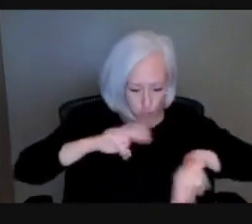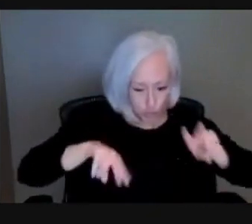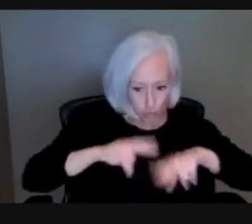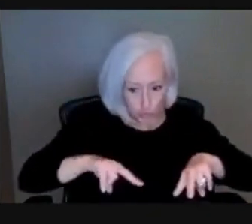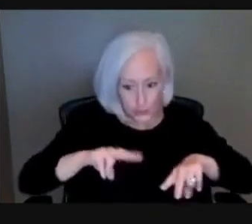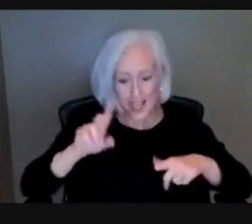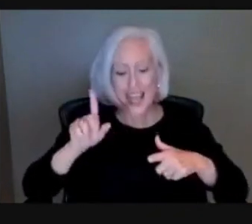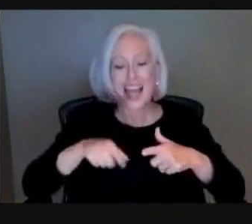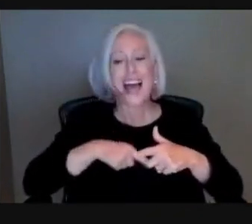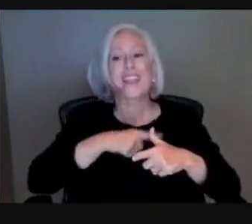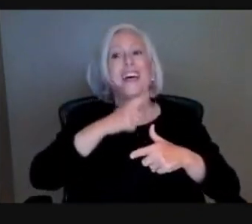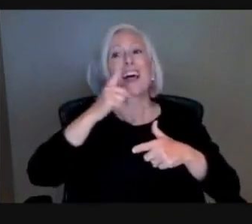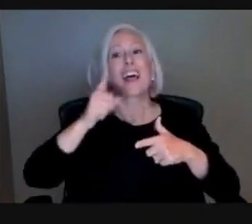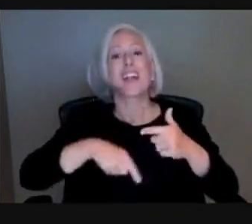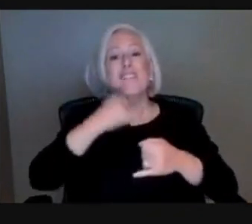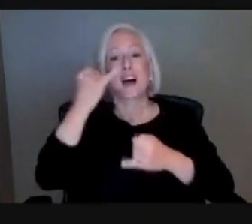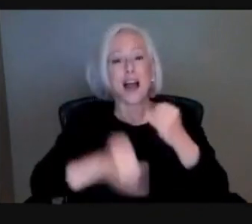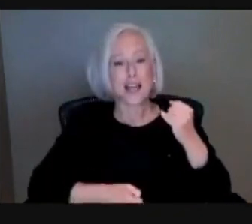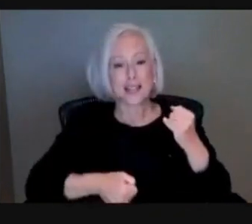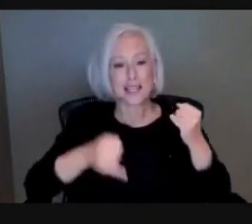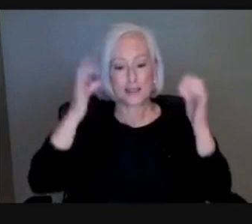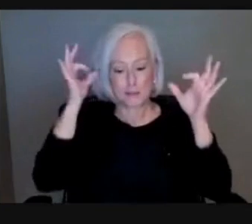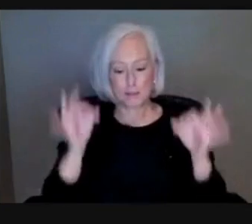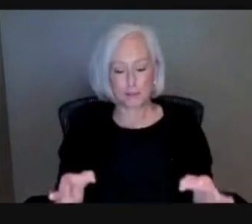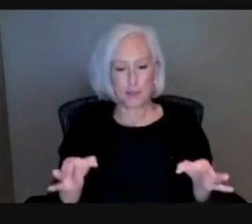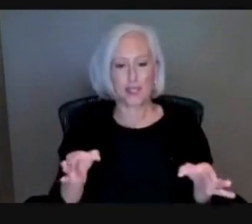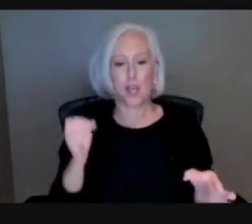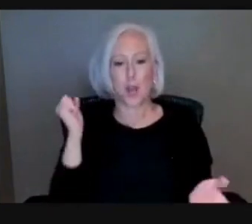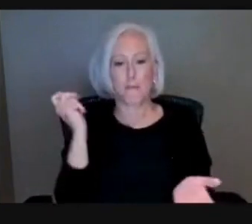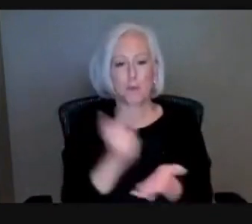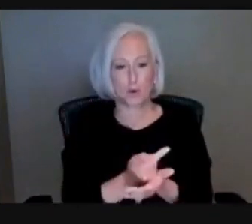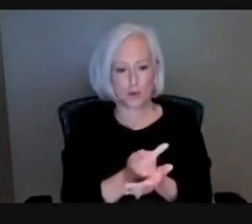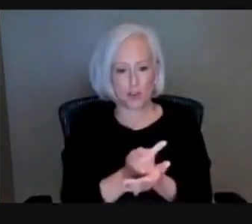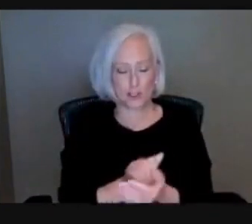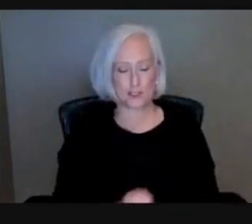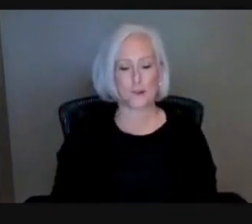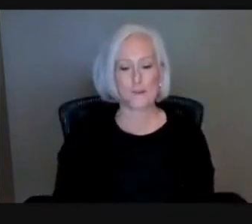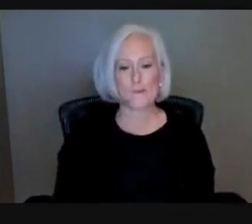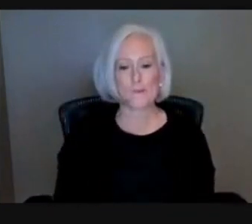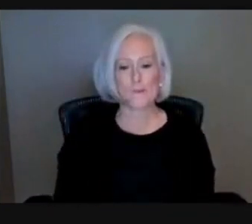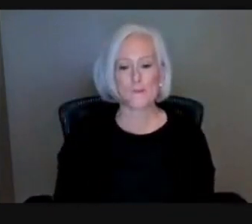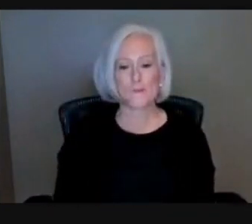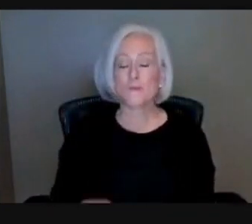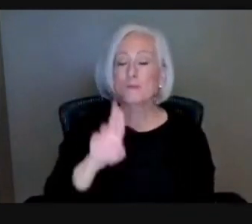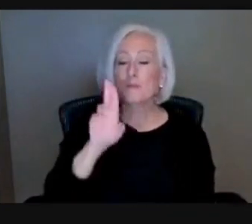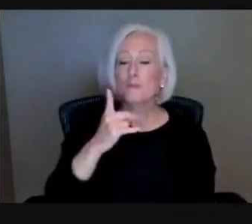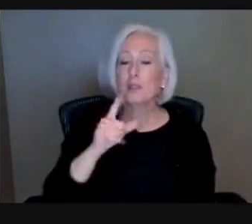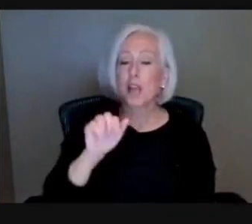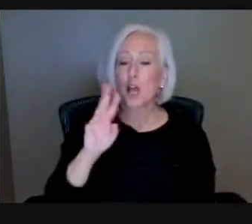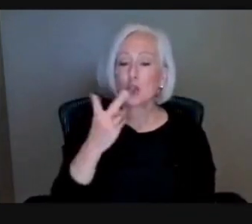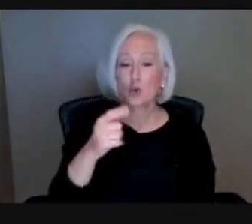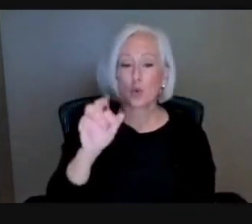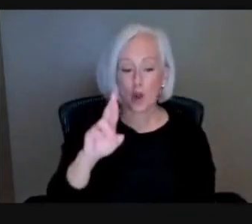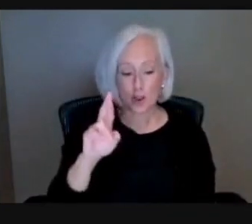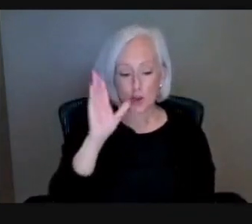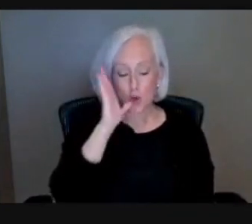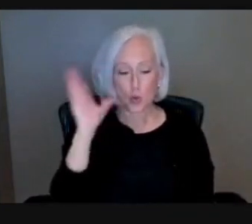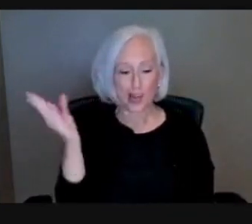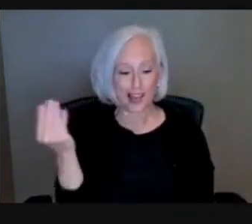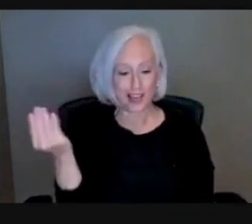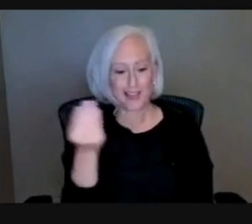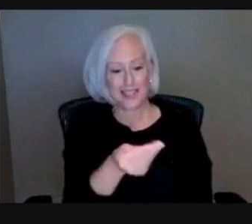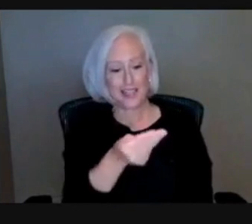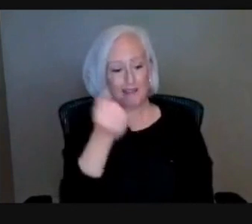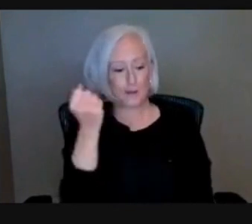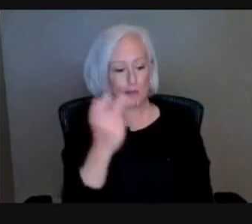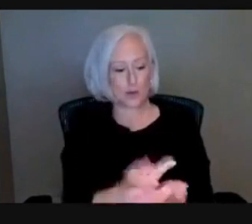will be issued what is called an approval. In that approval, our underwriter will say, Veronica, your client is